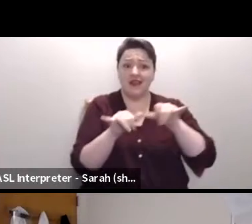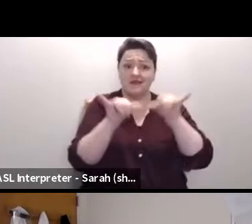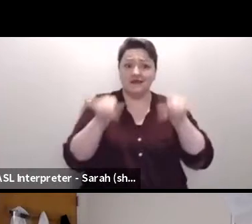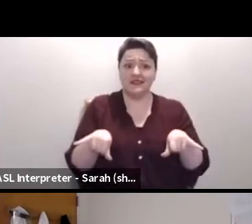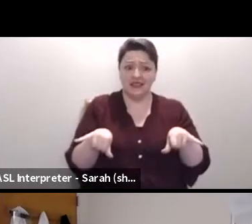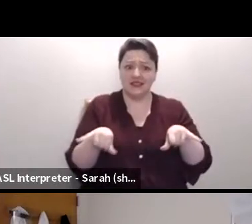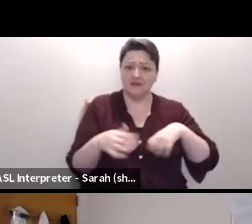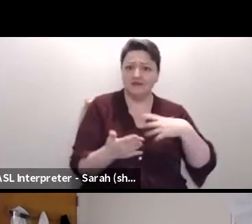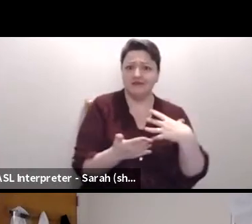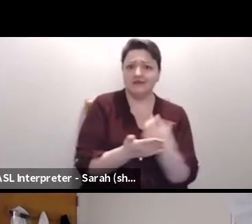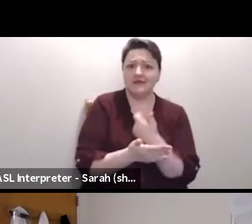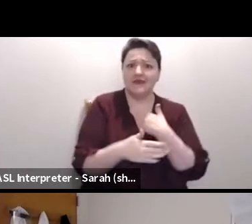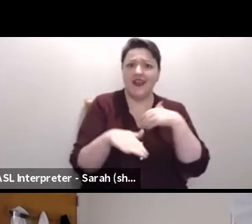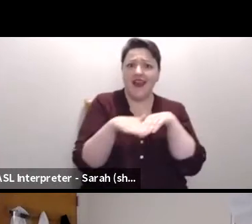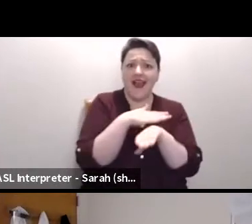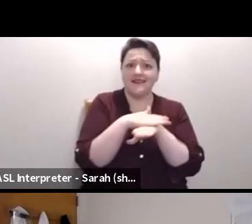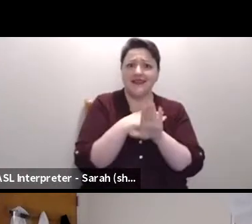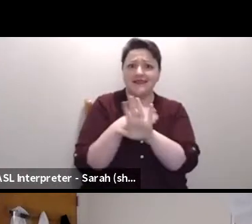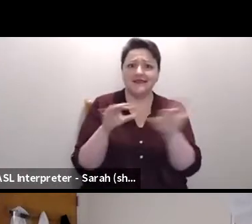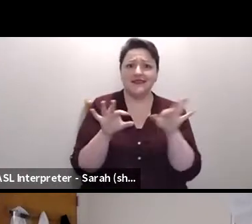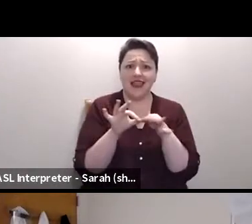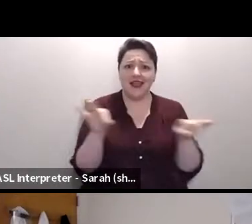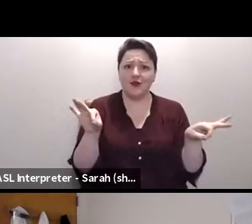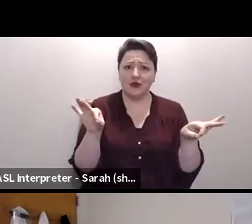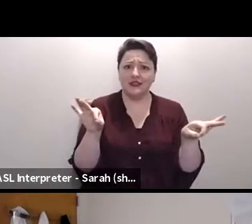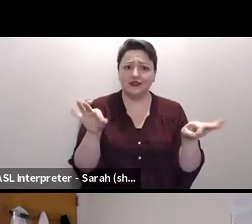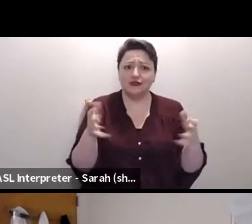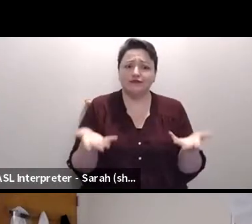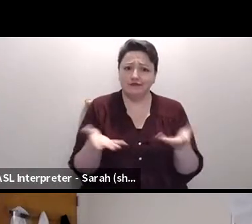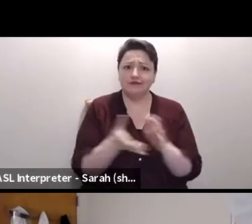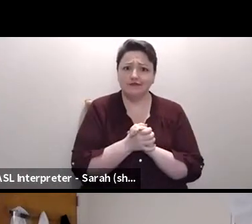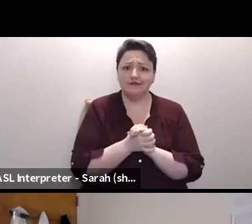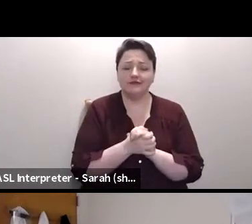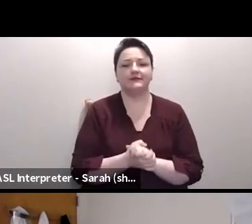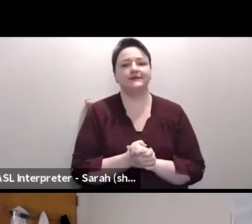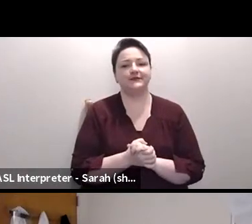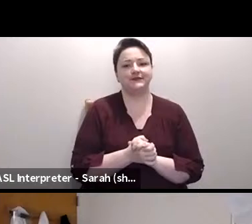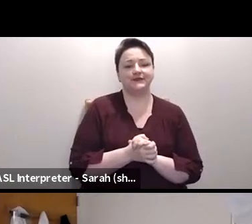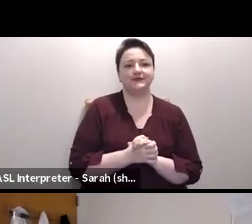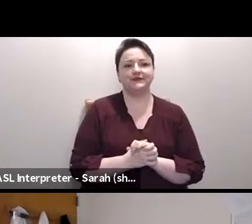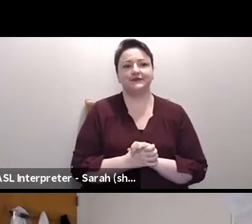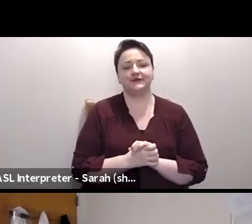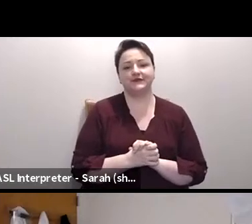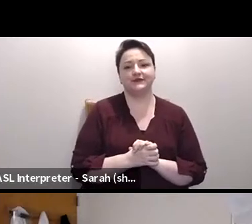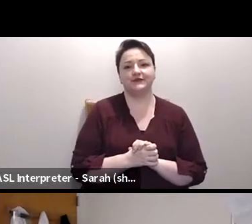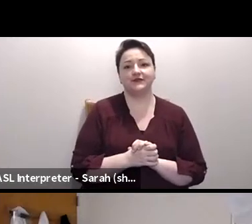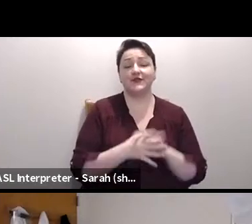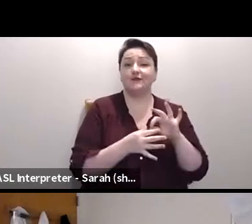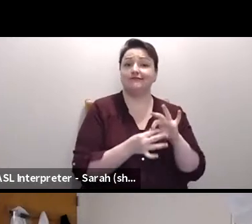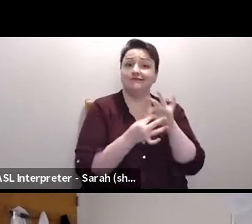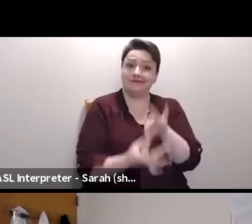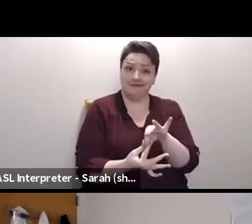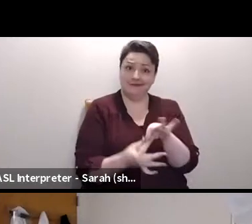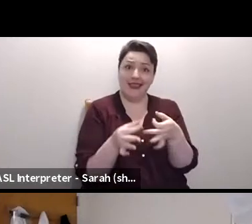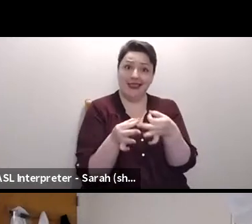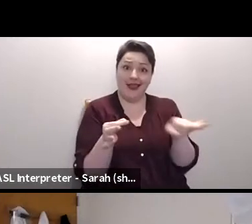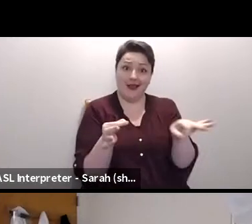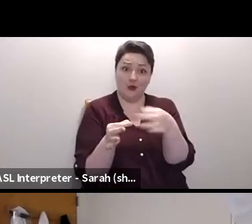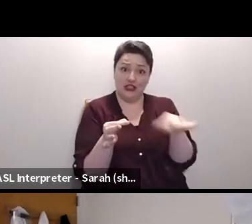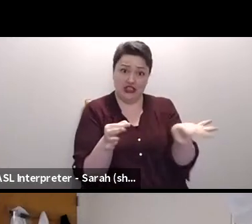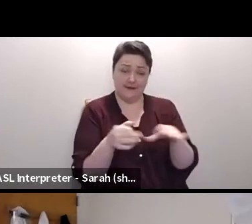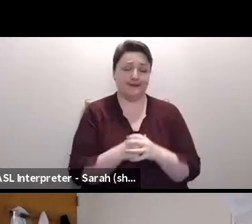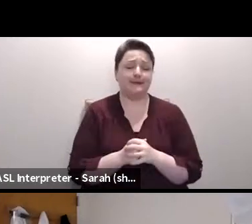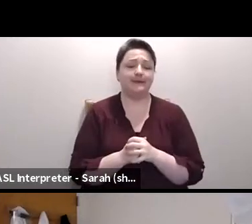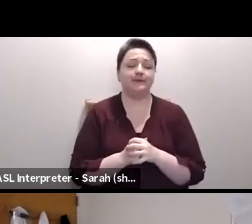their preferred language, in the language that they can understand? So with regards to languages, I